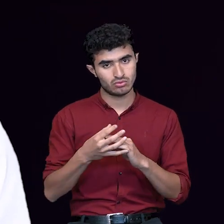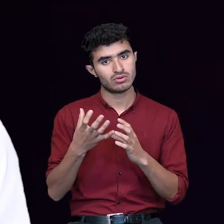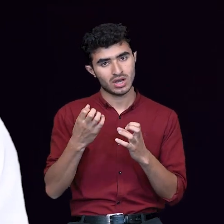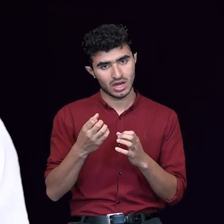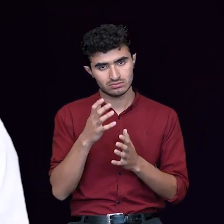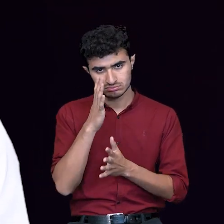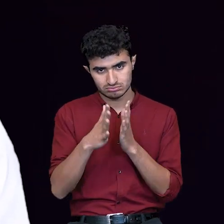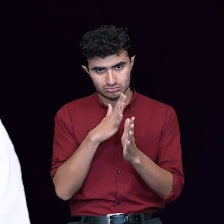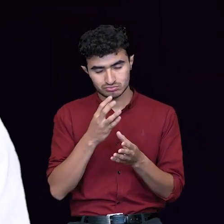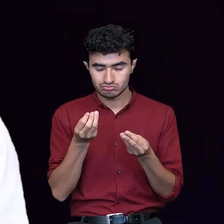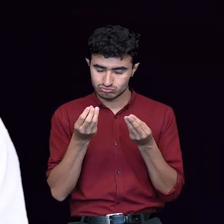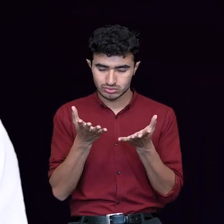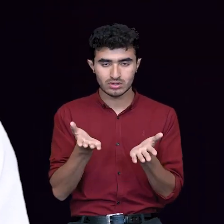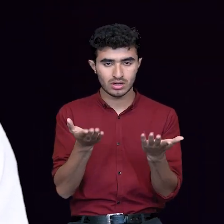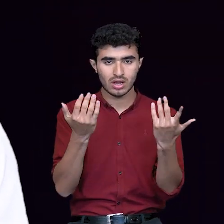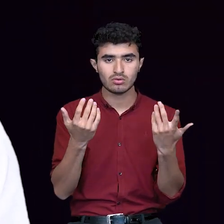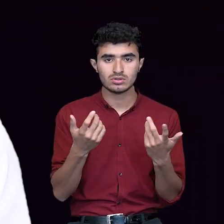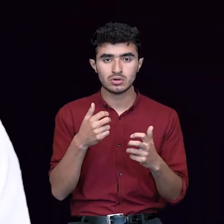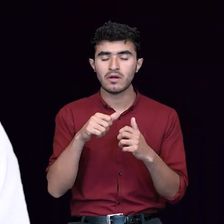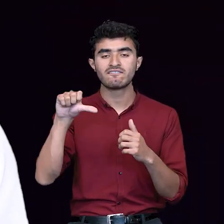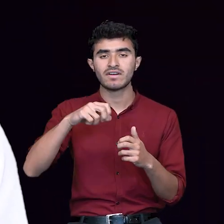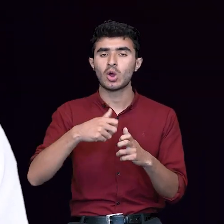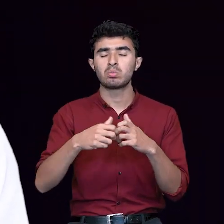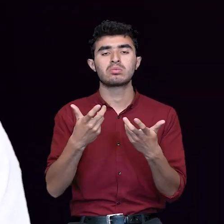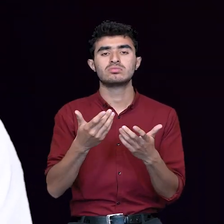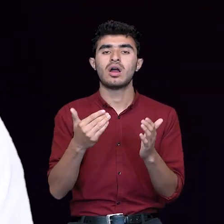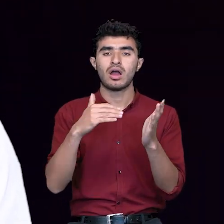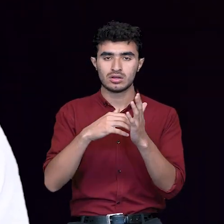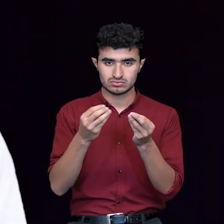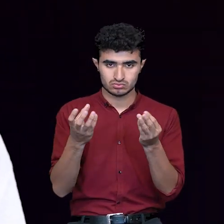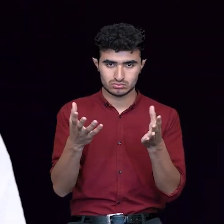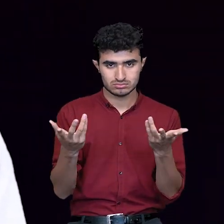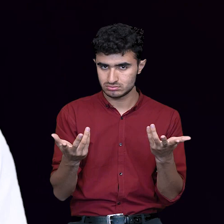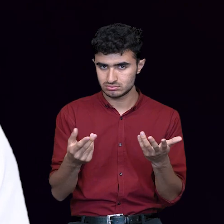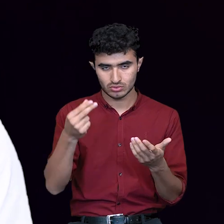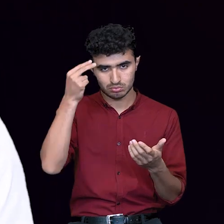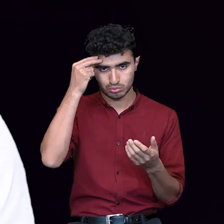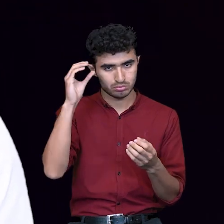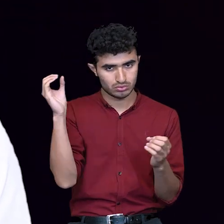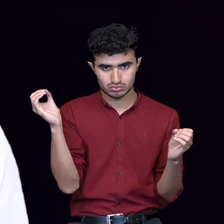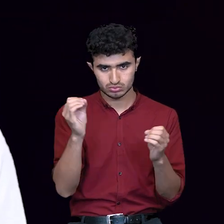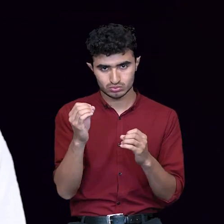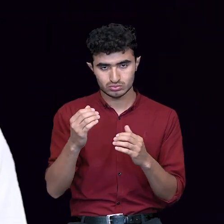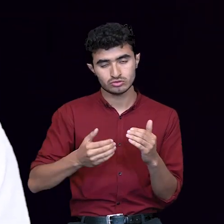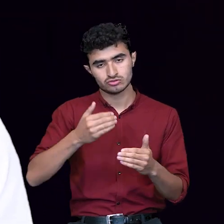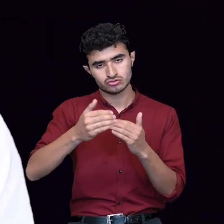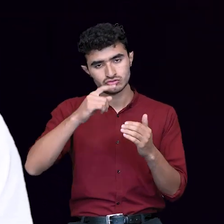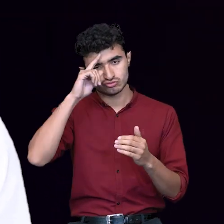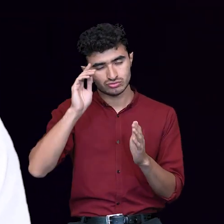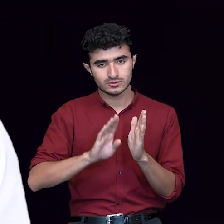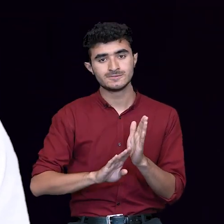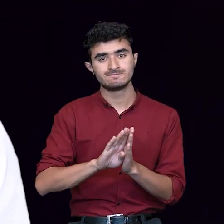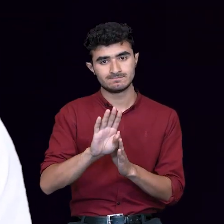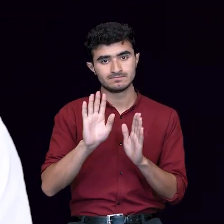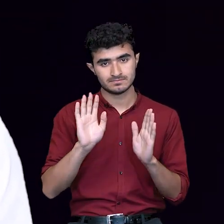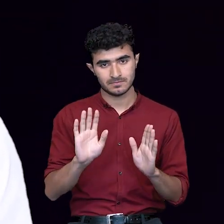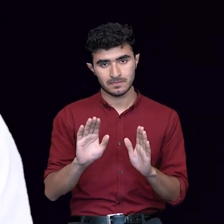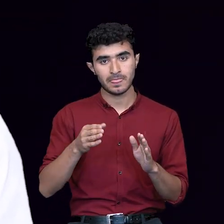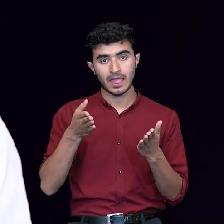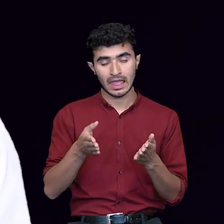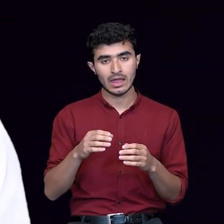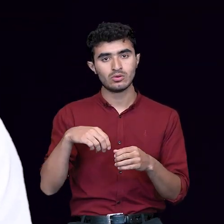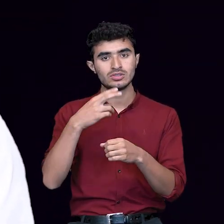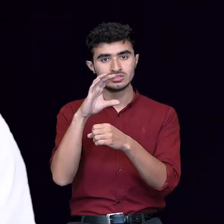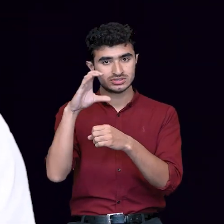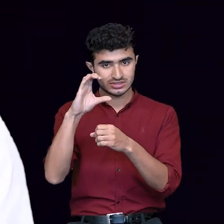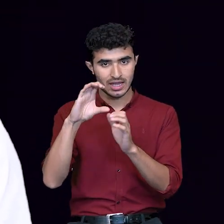and try to do it. Even if you fail, try and do it as many times as you can. Eventually you'll get somewhere. Ab